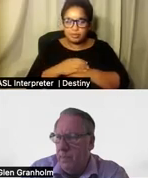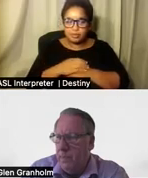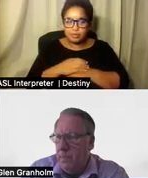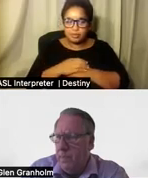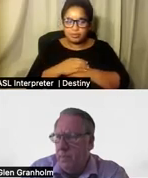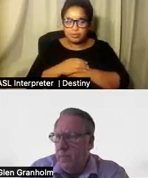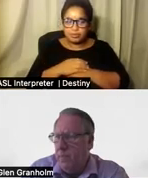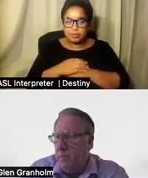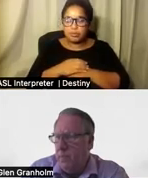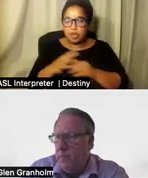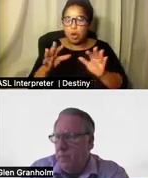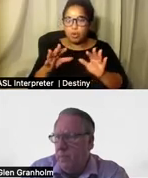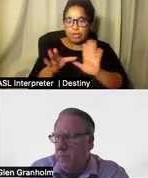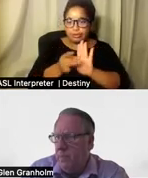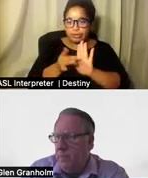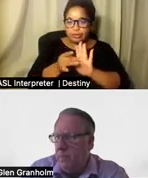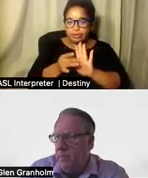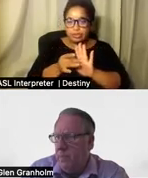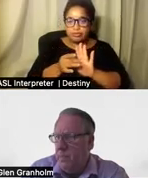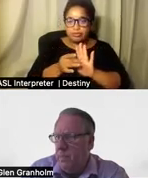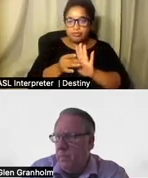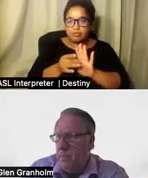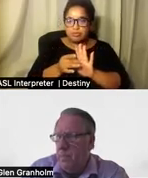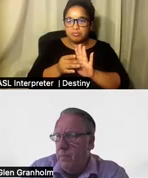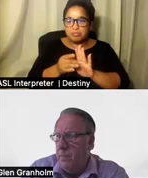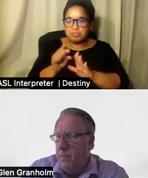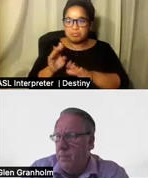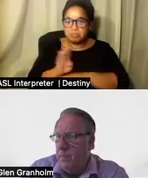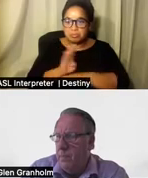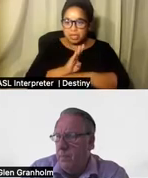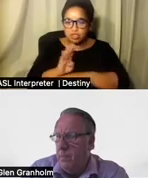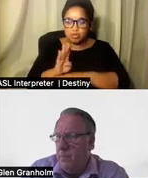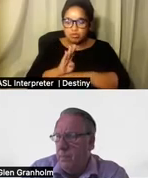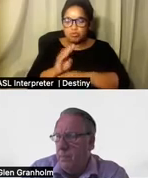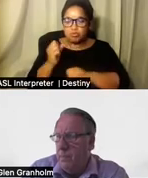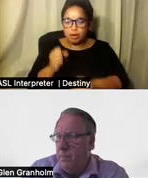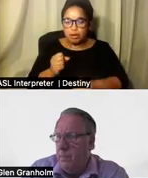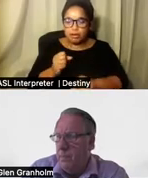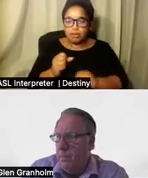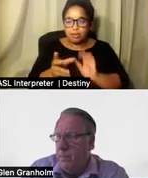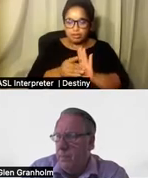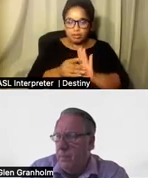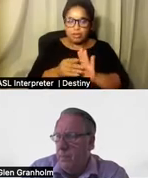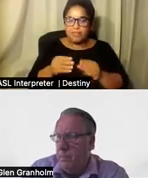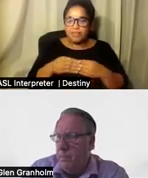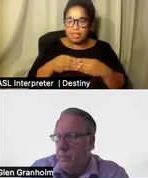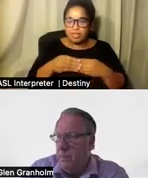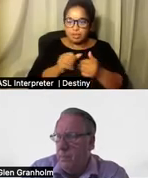exposing the adhesive, the industrial strength adhesive, and allow a little bit of flexibility in the strap.